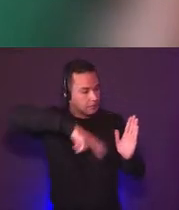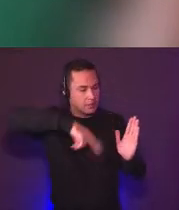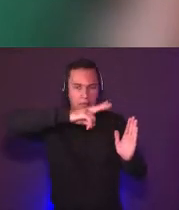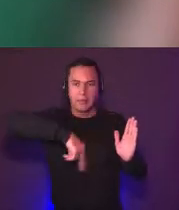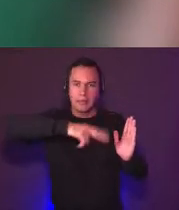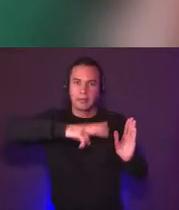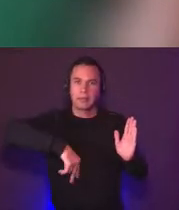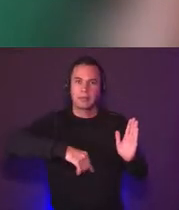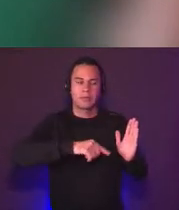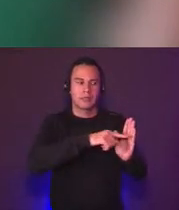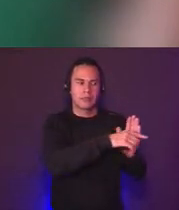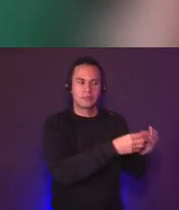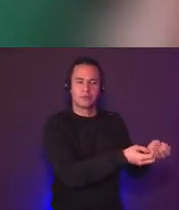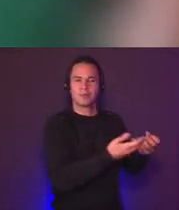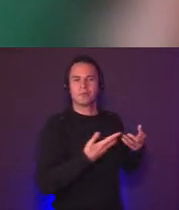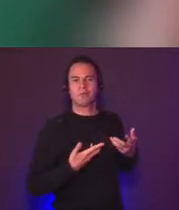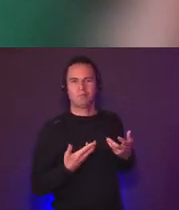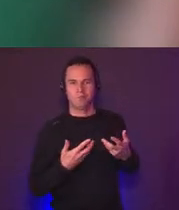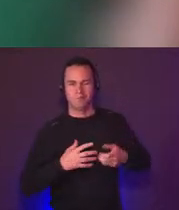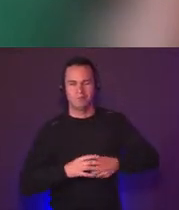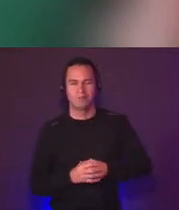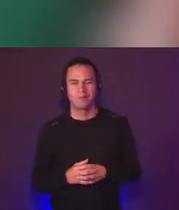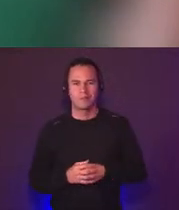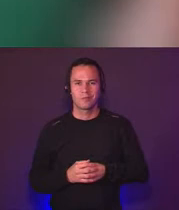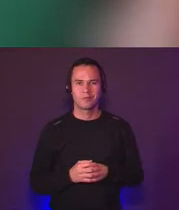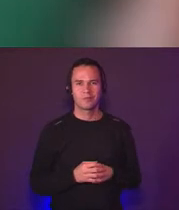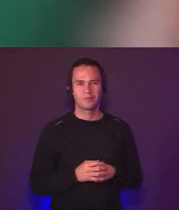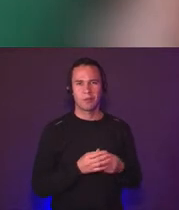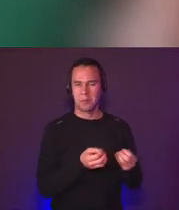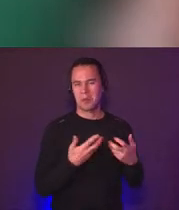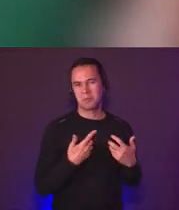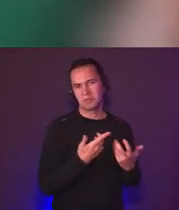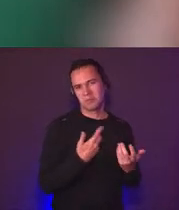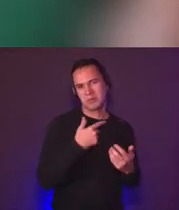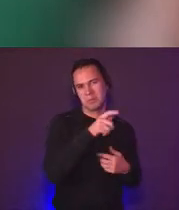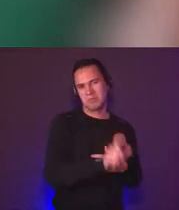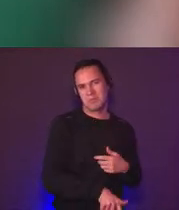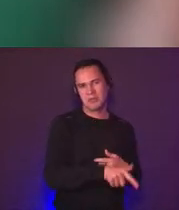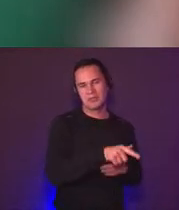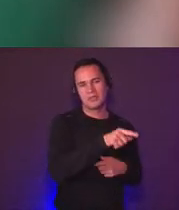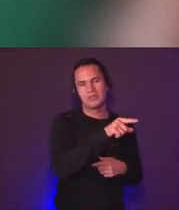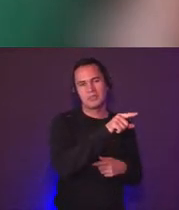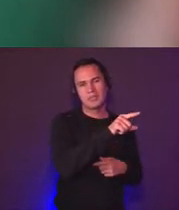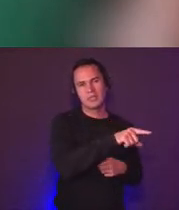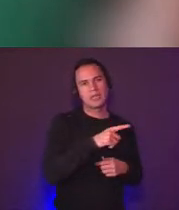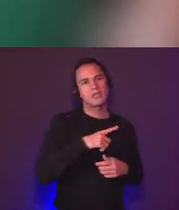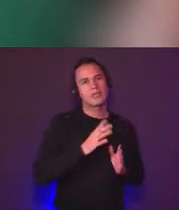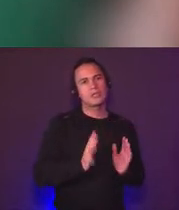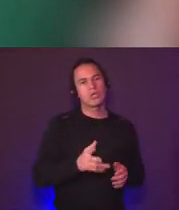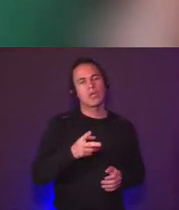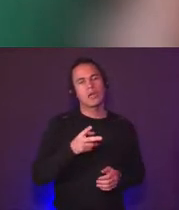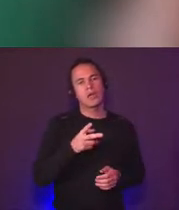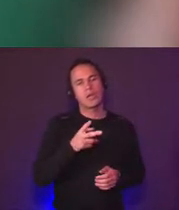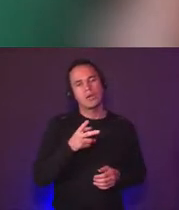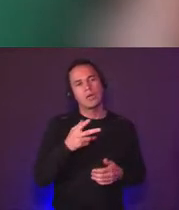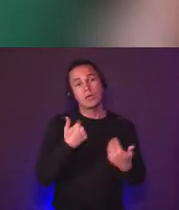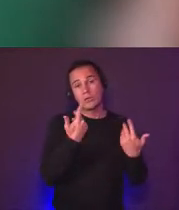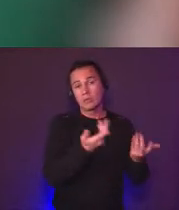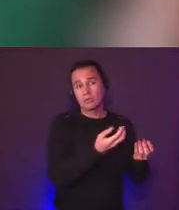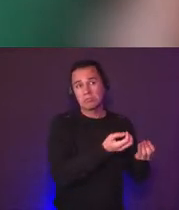as a person to watch by Steve Doig, who's one of my mentors. And fortunately, as time went along, Phil became one of my